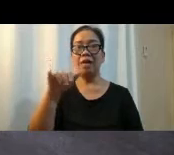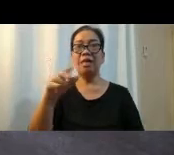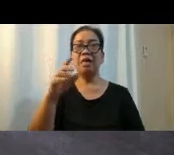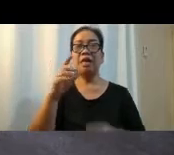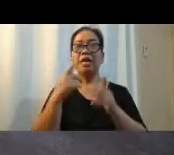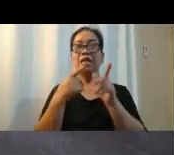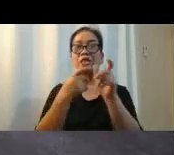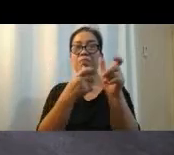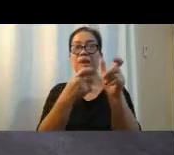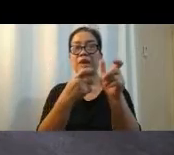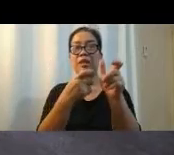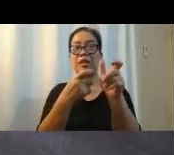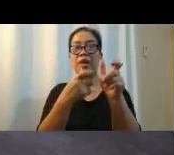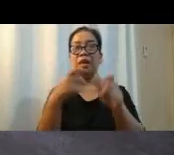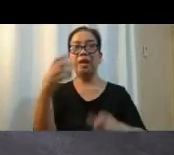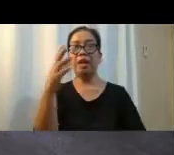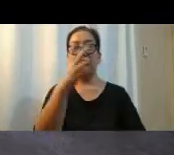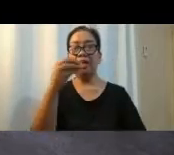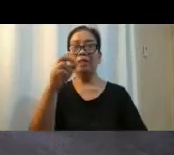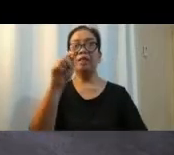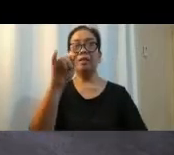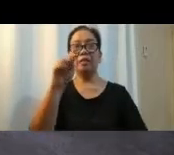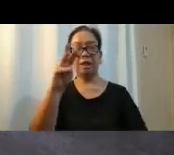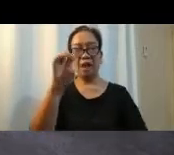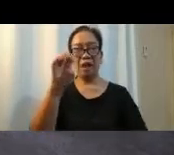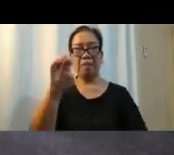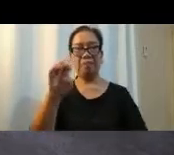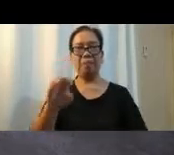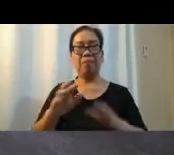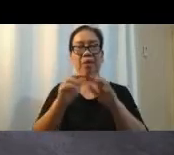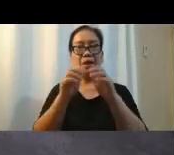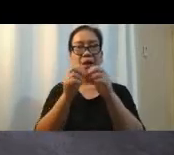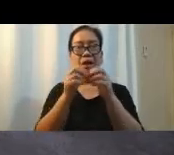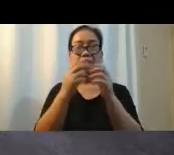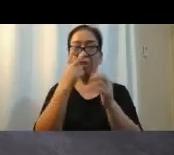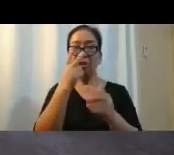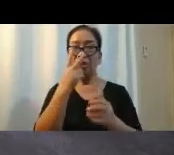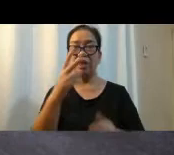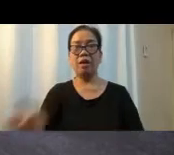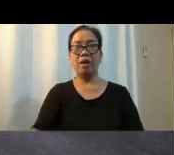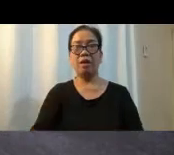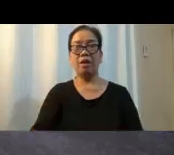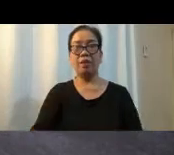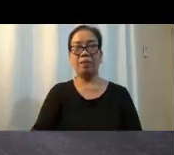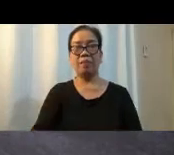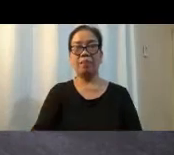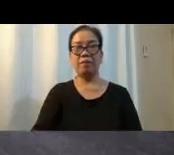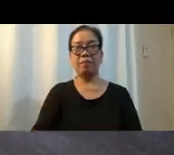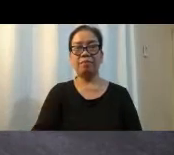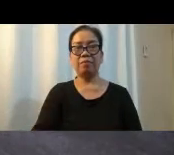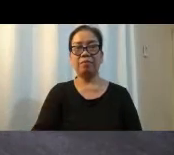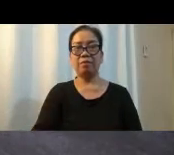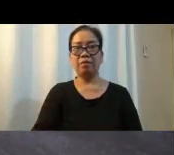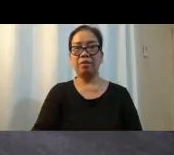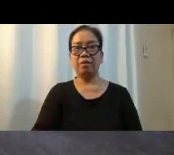multiply speed and time. Look here.